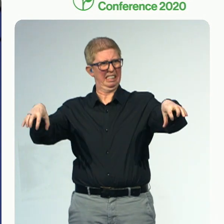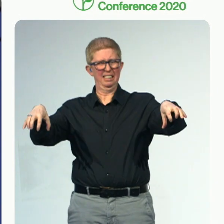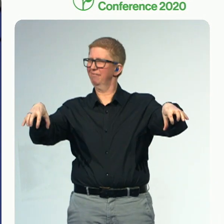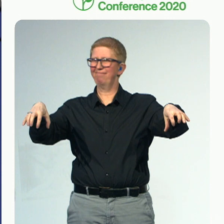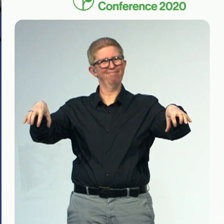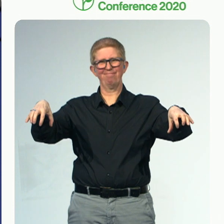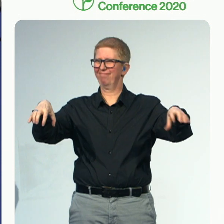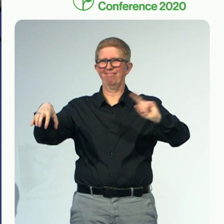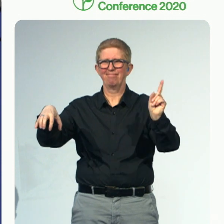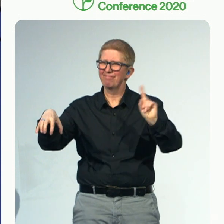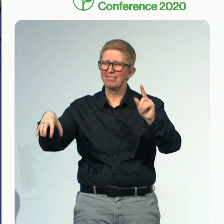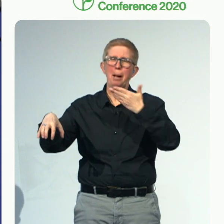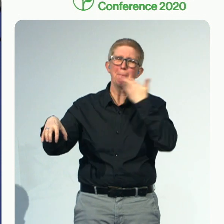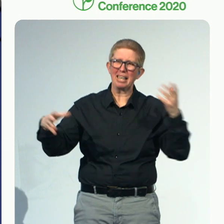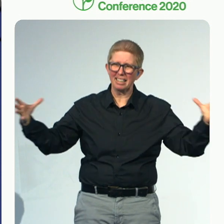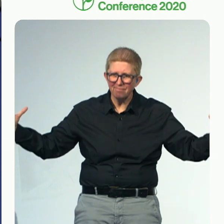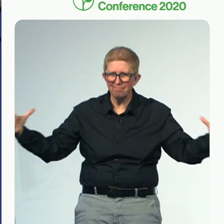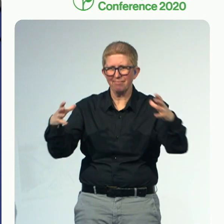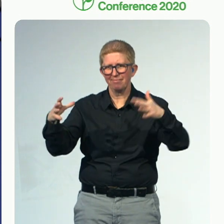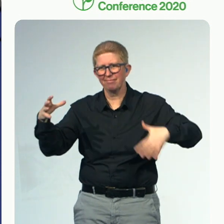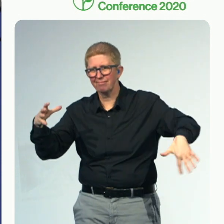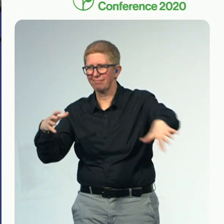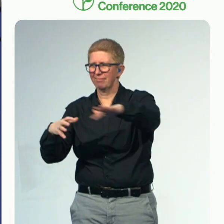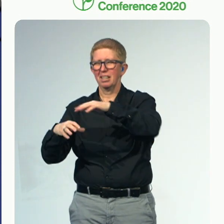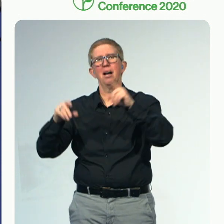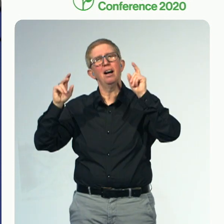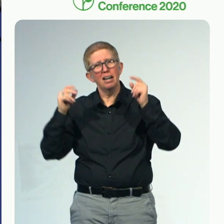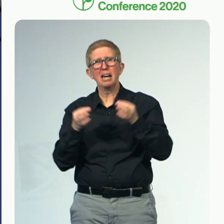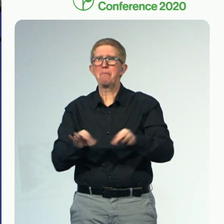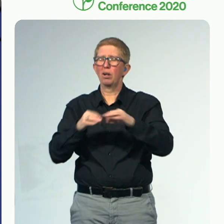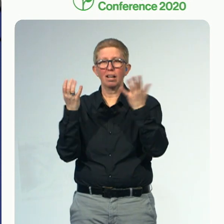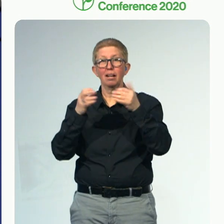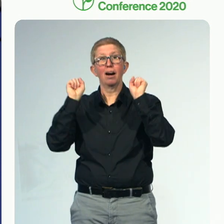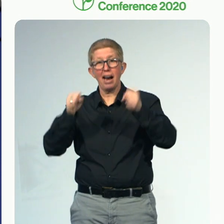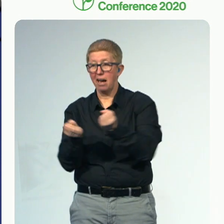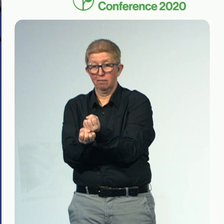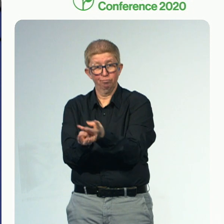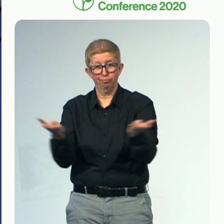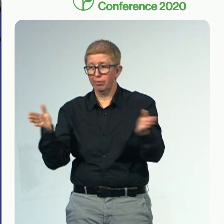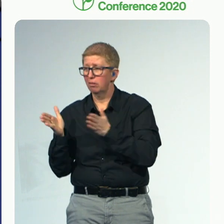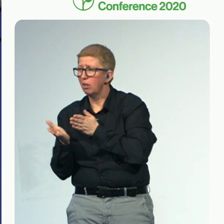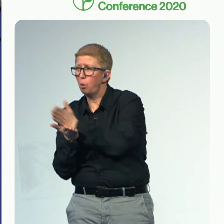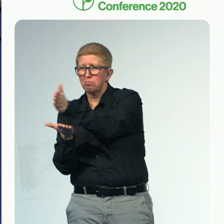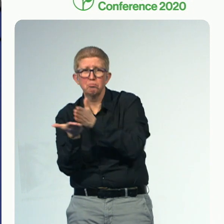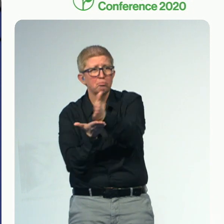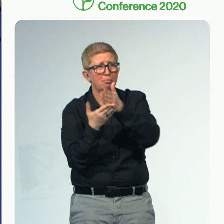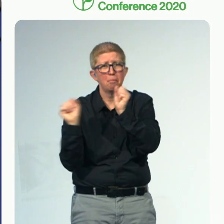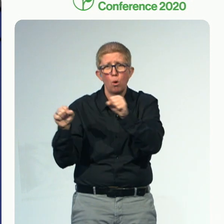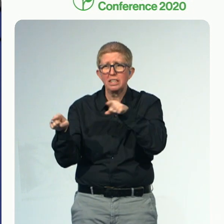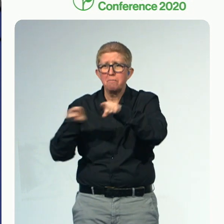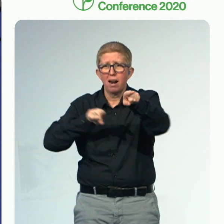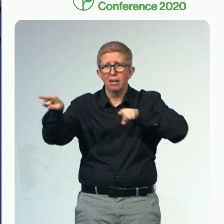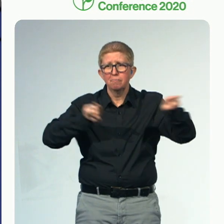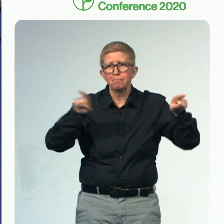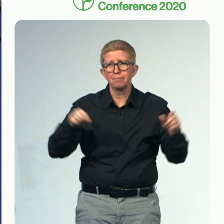It's an irony that huge, big, powerful lobbies put pressure on governments to maintain